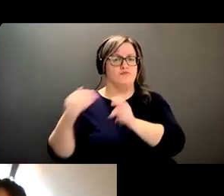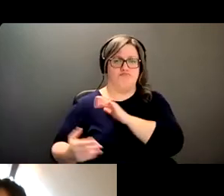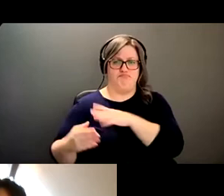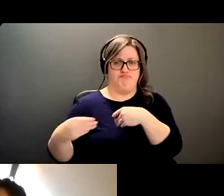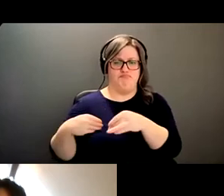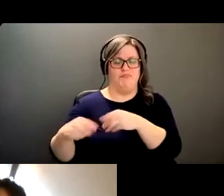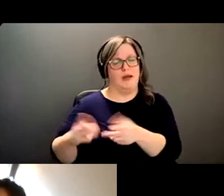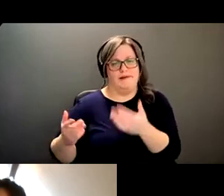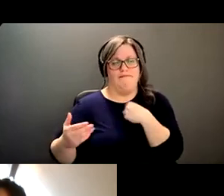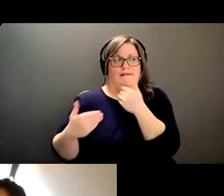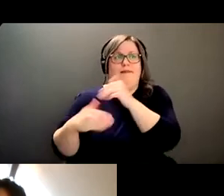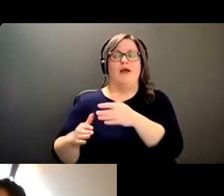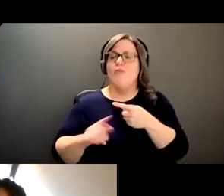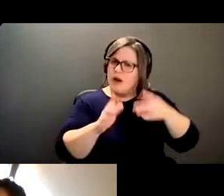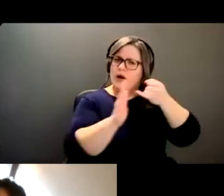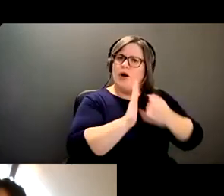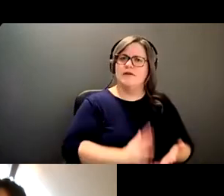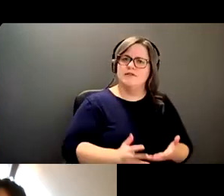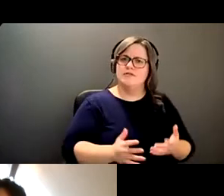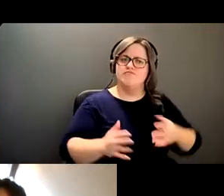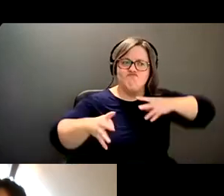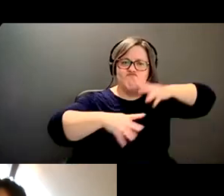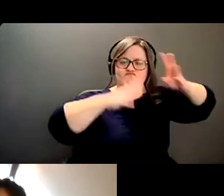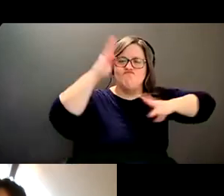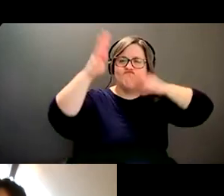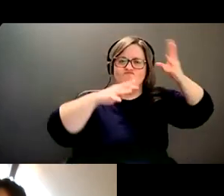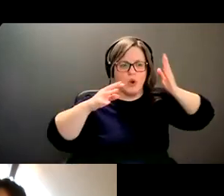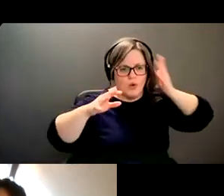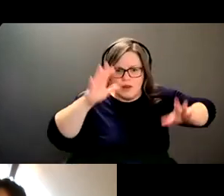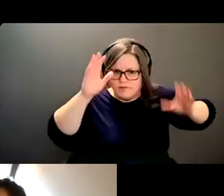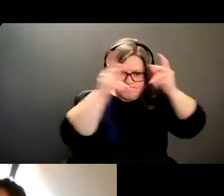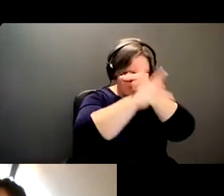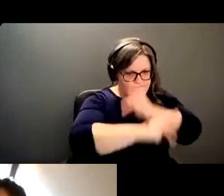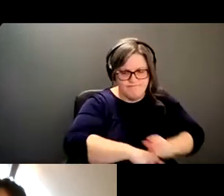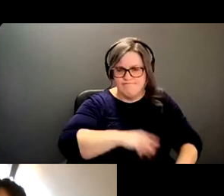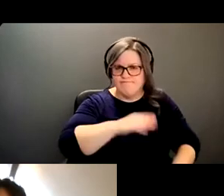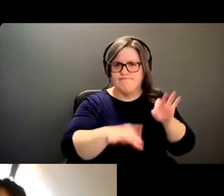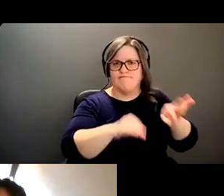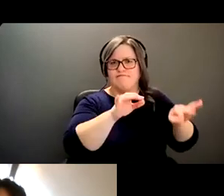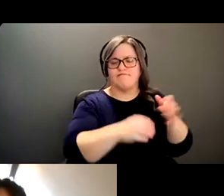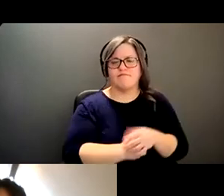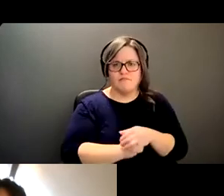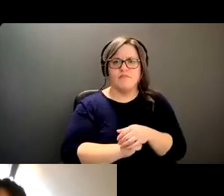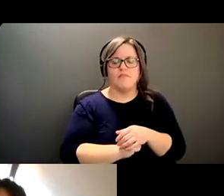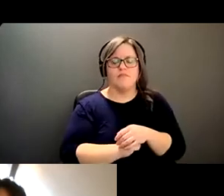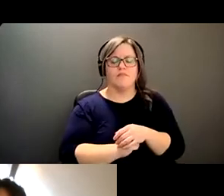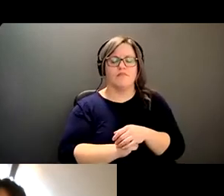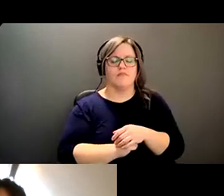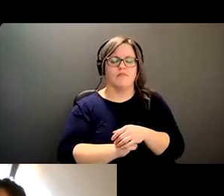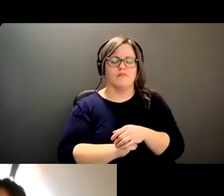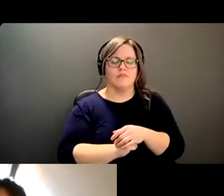you know, artists are resourceful, like creative people, like we are creative for a reason. And, you know, in